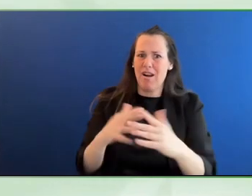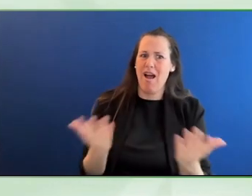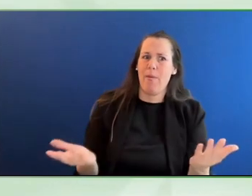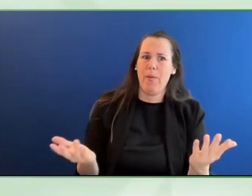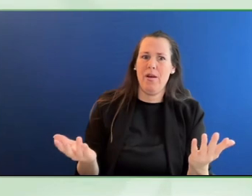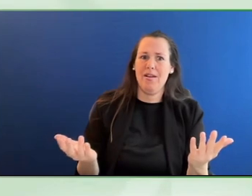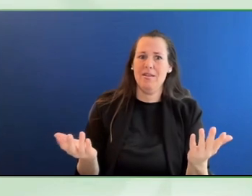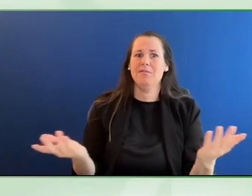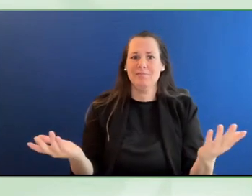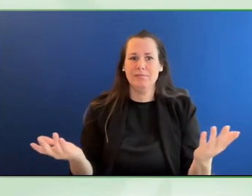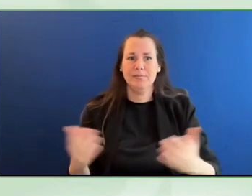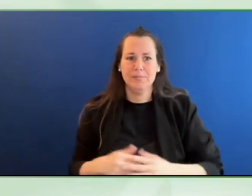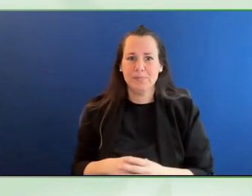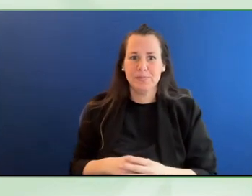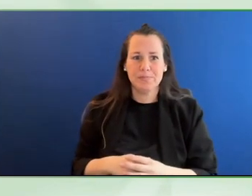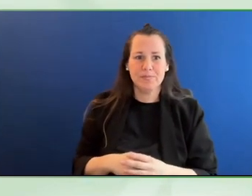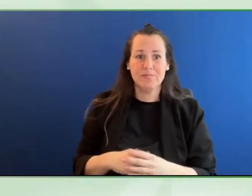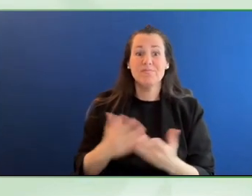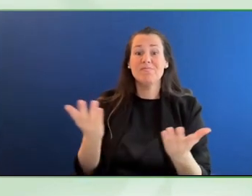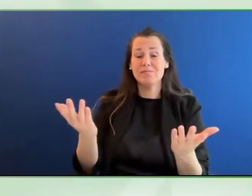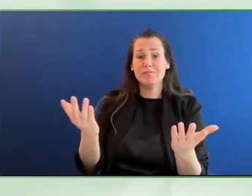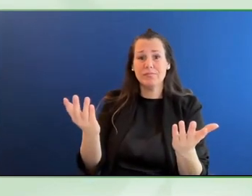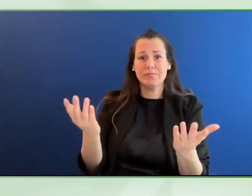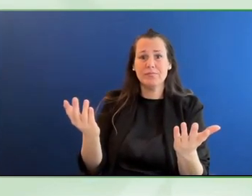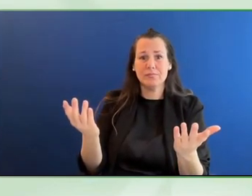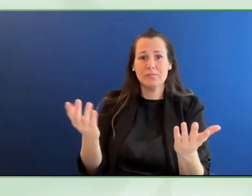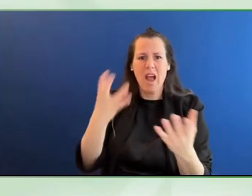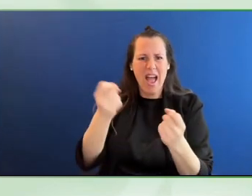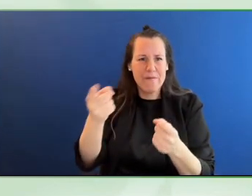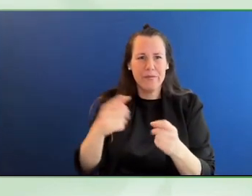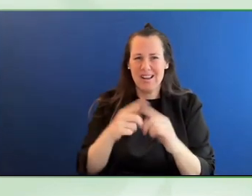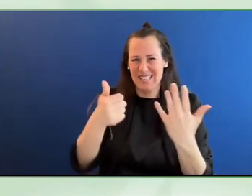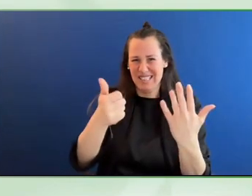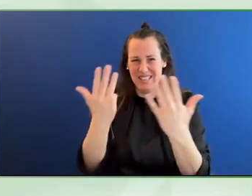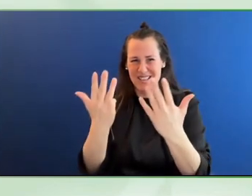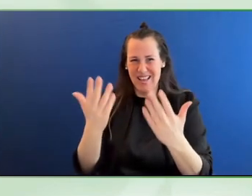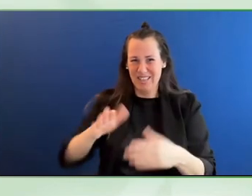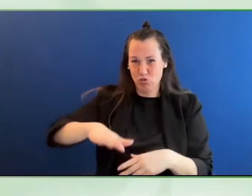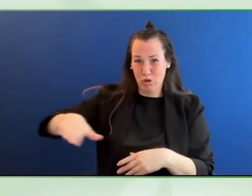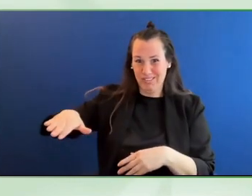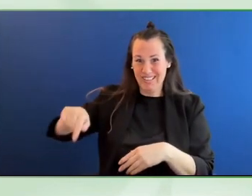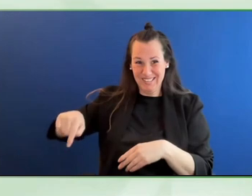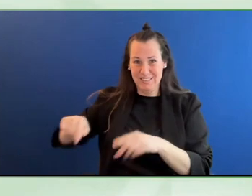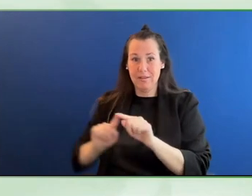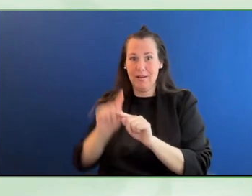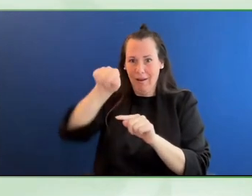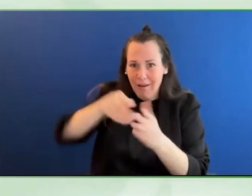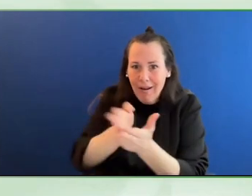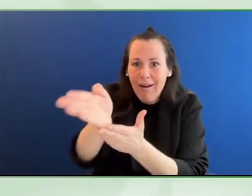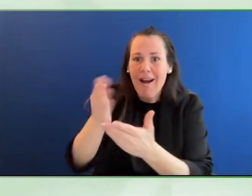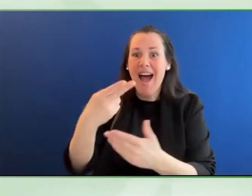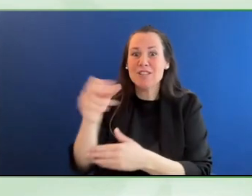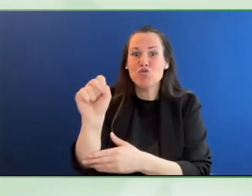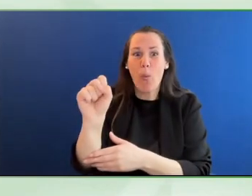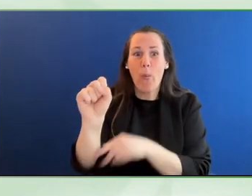user perspective why I would use it. But then you said, okay, as a user, if I have specialized software like JAWS or any other where I